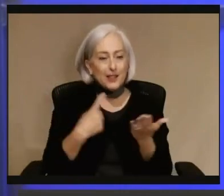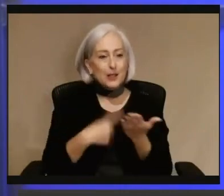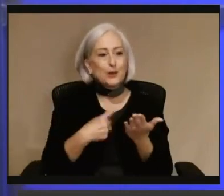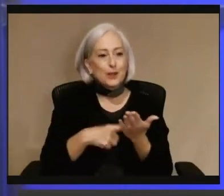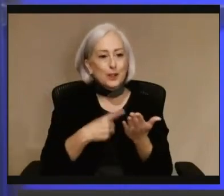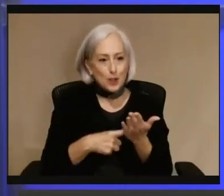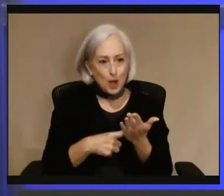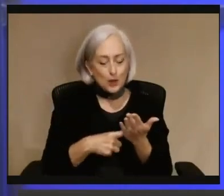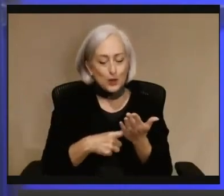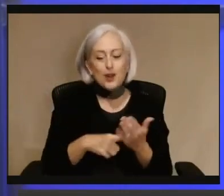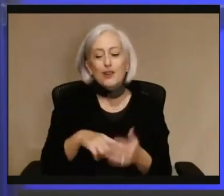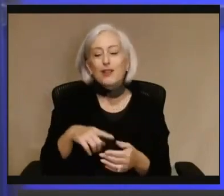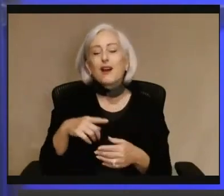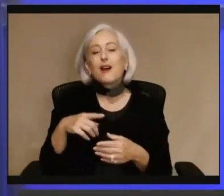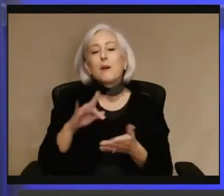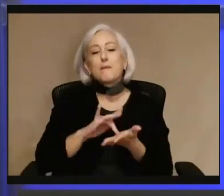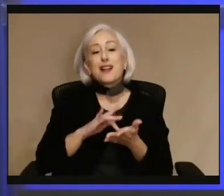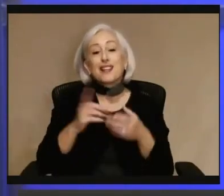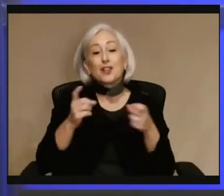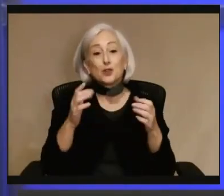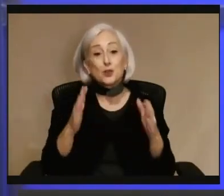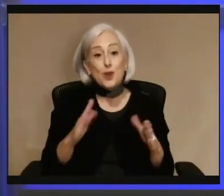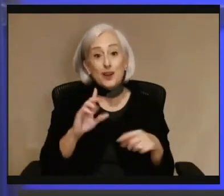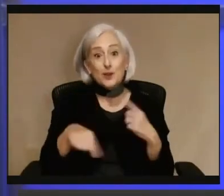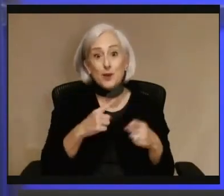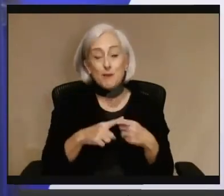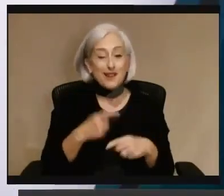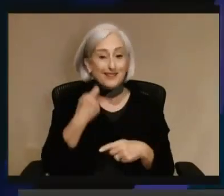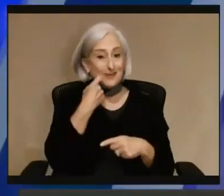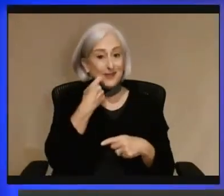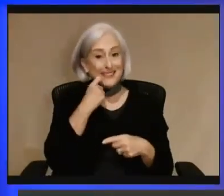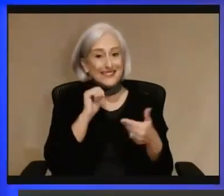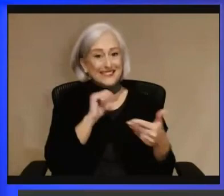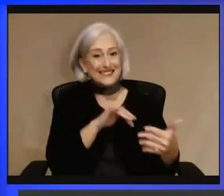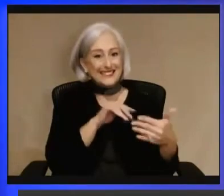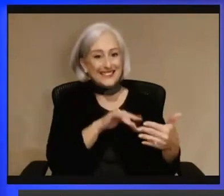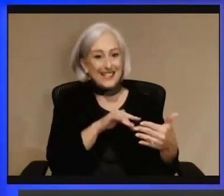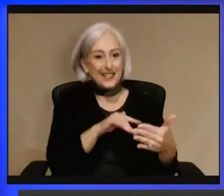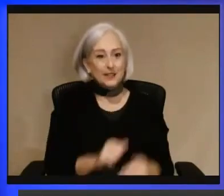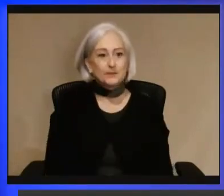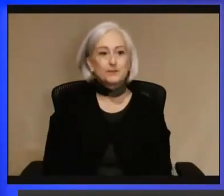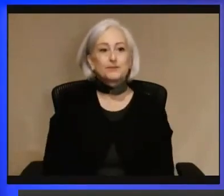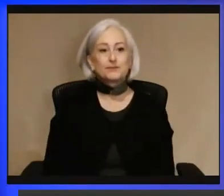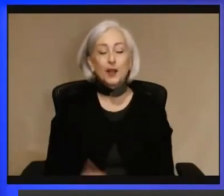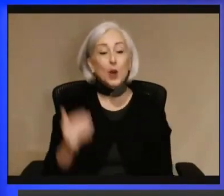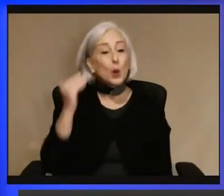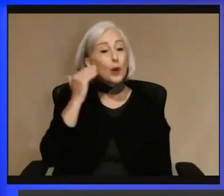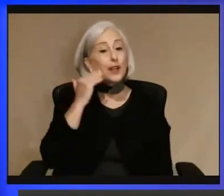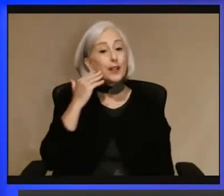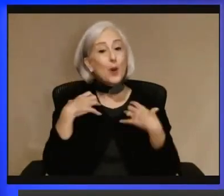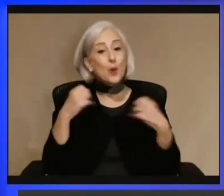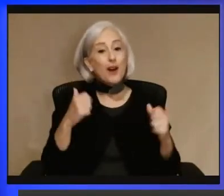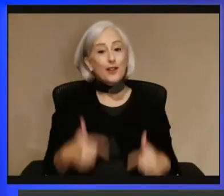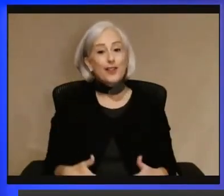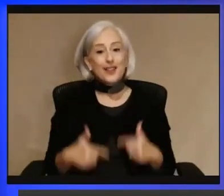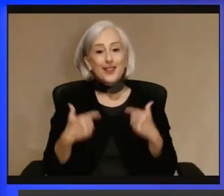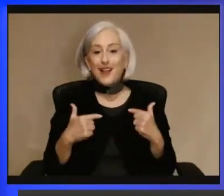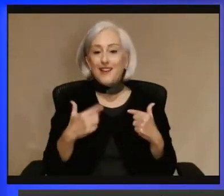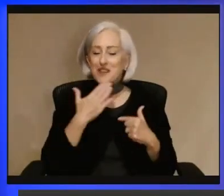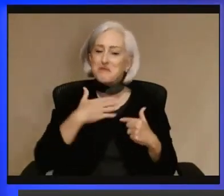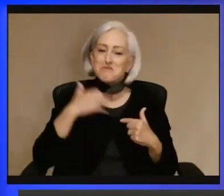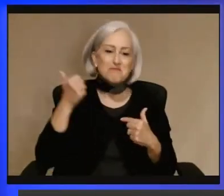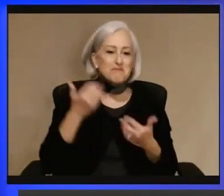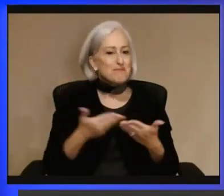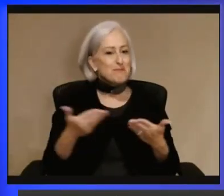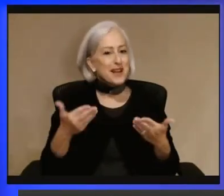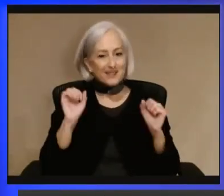care here at the health system, about the latest study. We know that a healthy lifestyle is the best thing that we can possibly do for